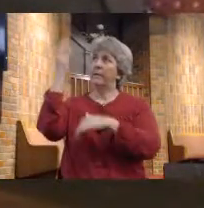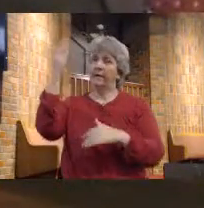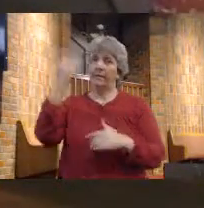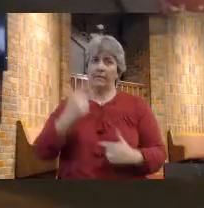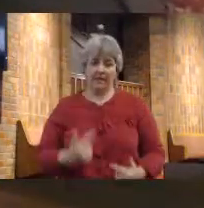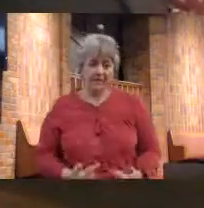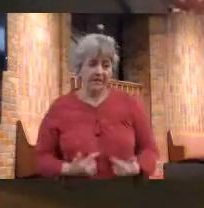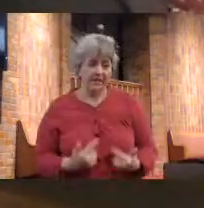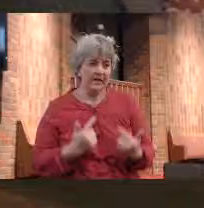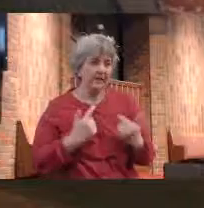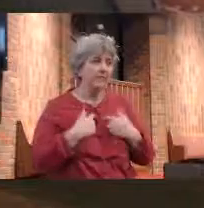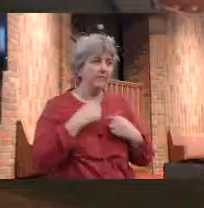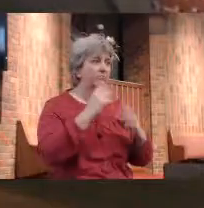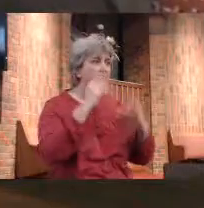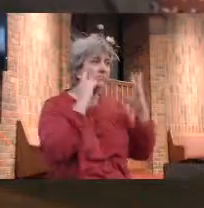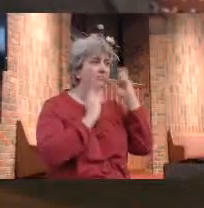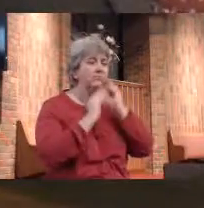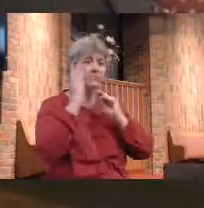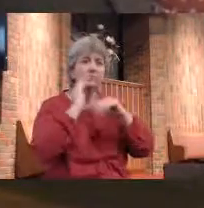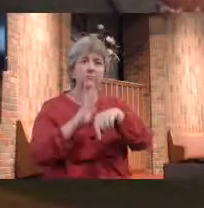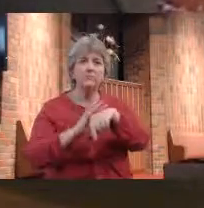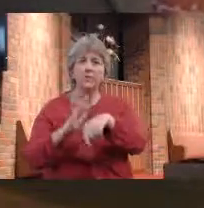sentient beings.